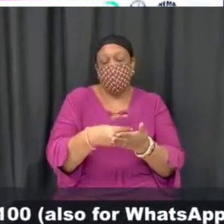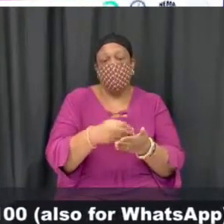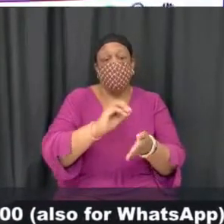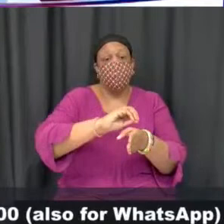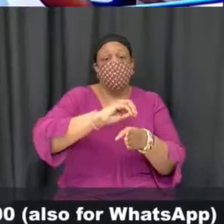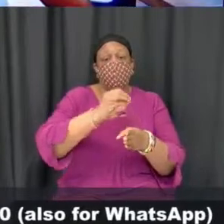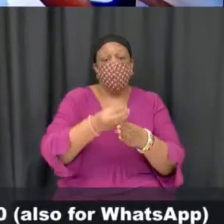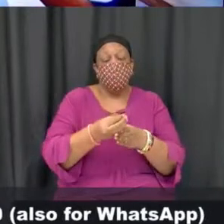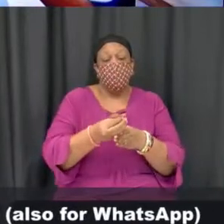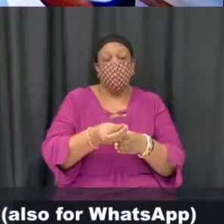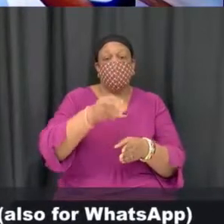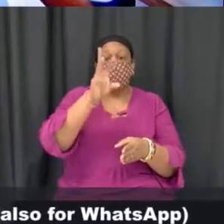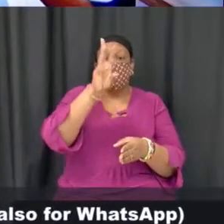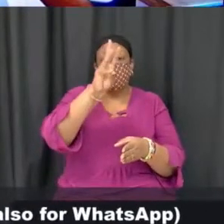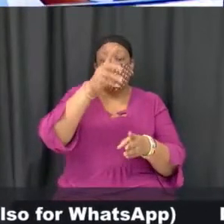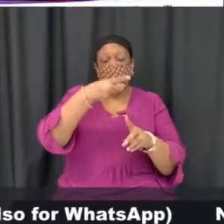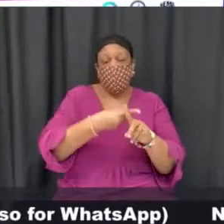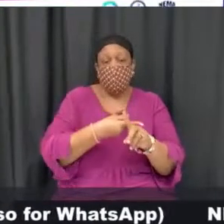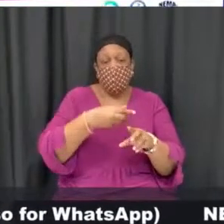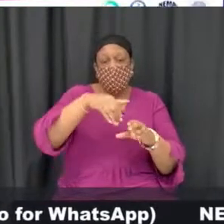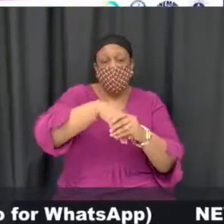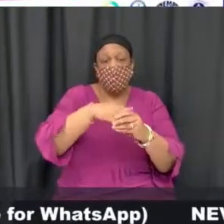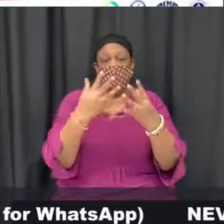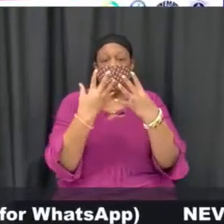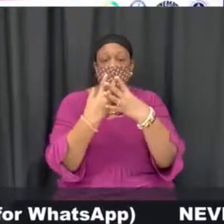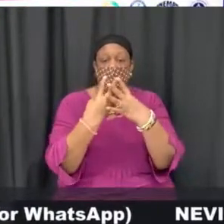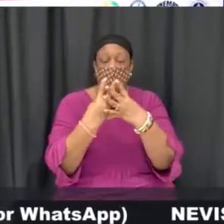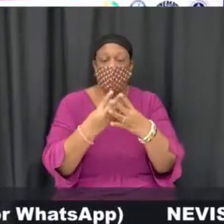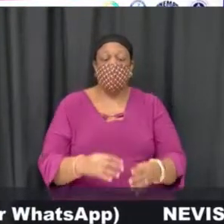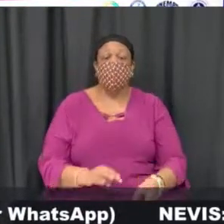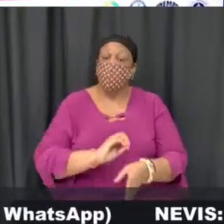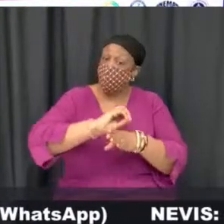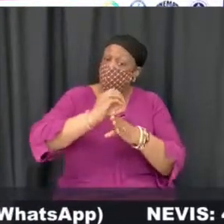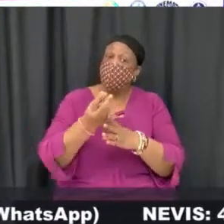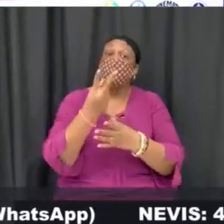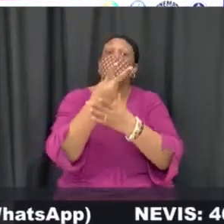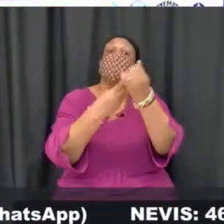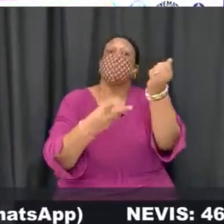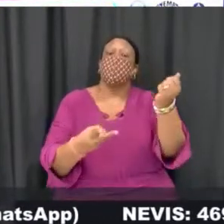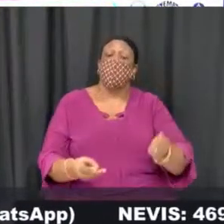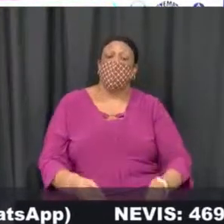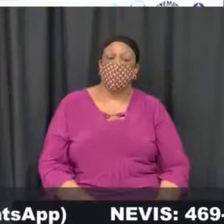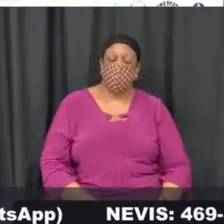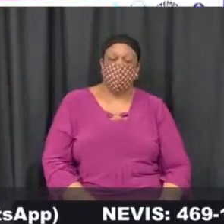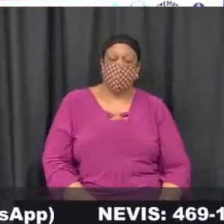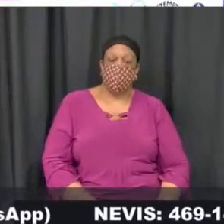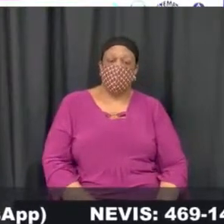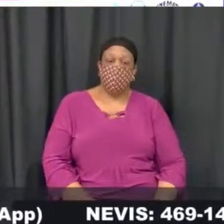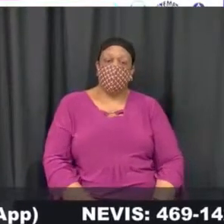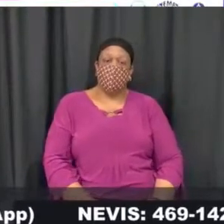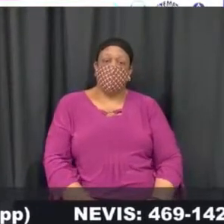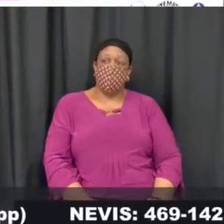imprisonment not exceeding 6 months or to both 6 months or to both.